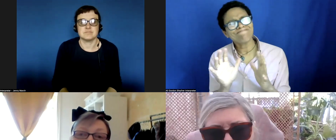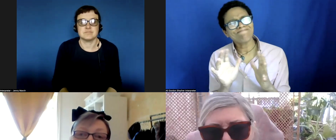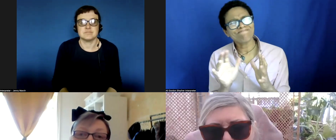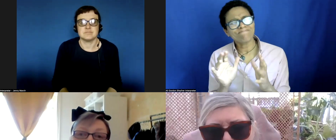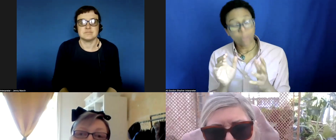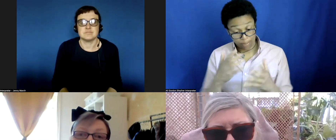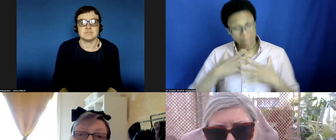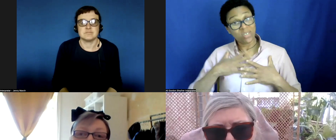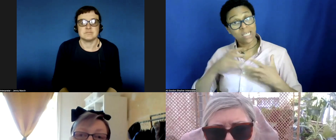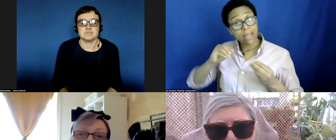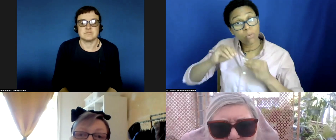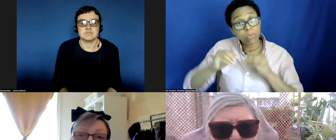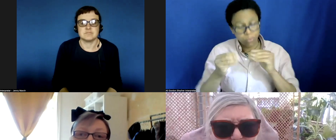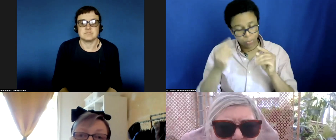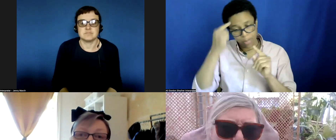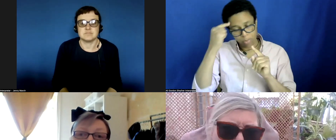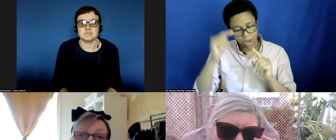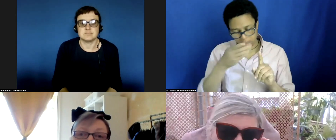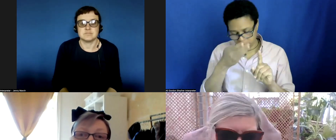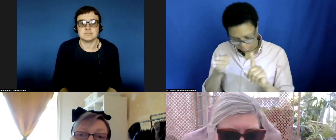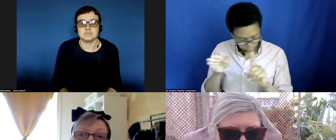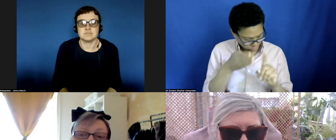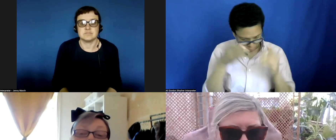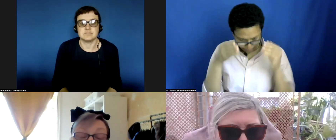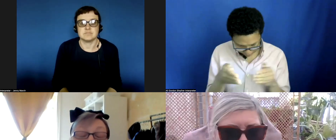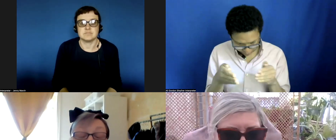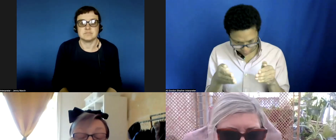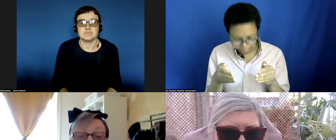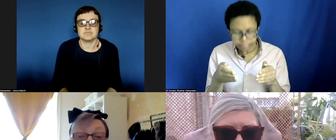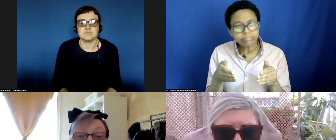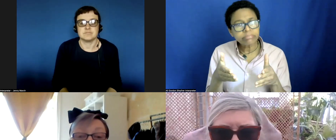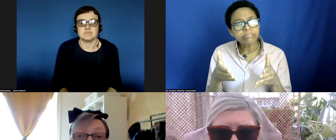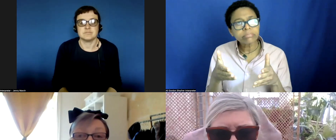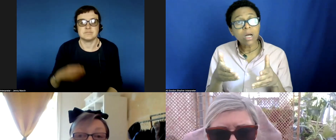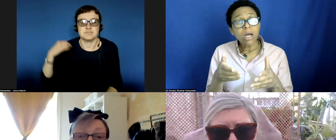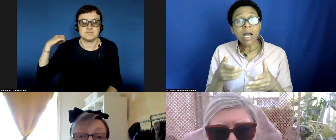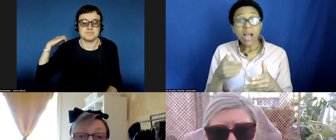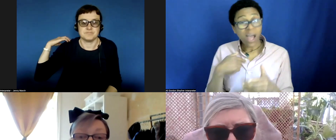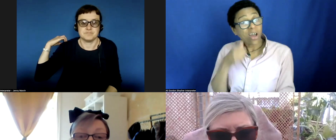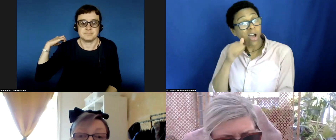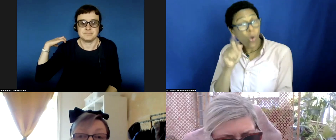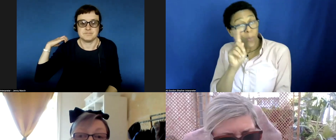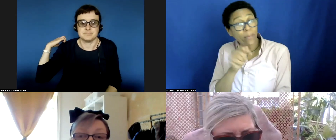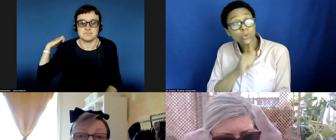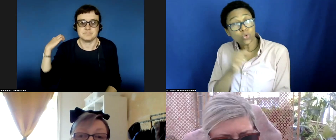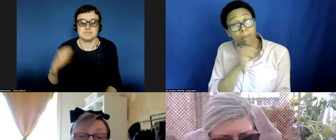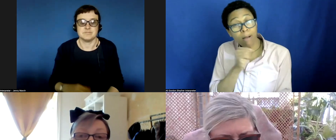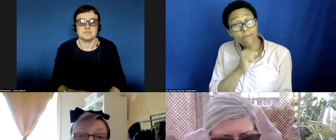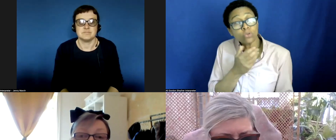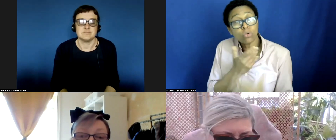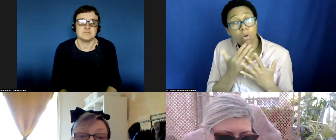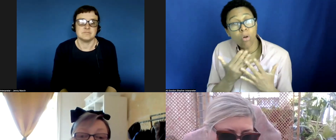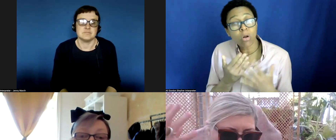you know, mindfulness is used such a lot now, and I do go with that. But kind of something else, because